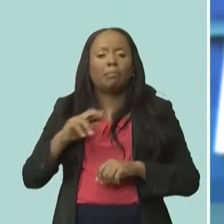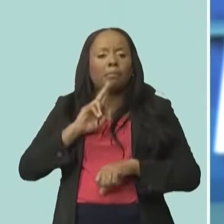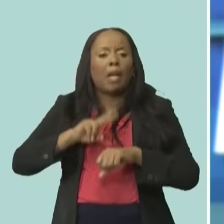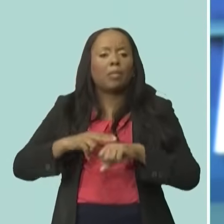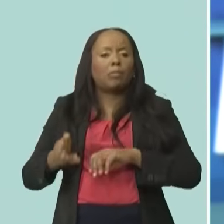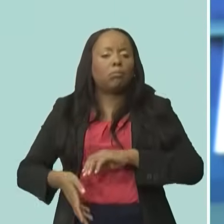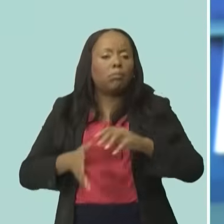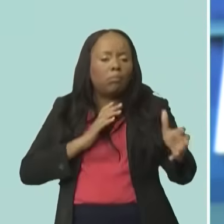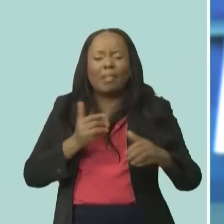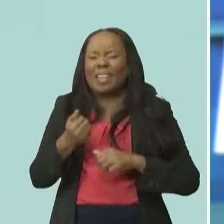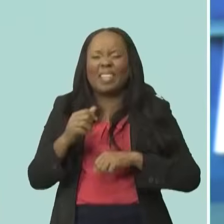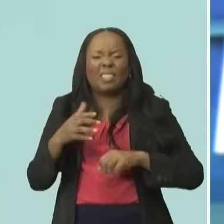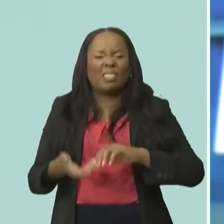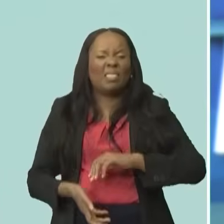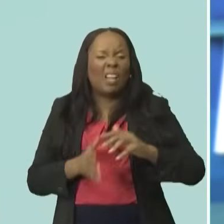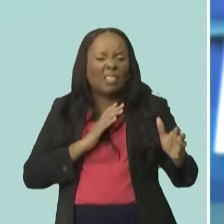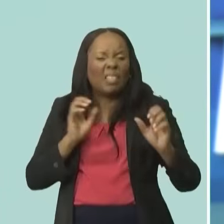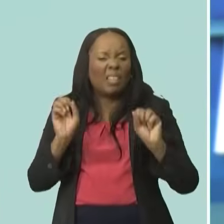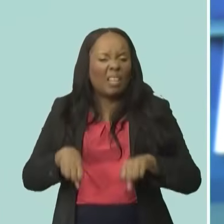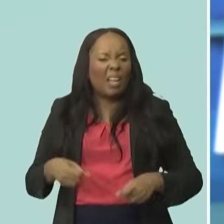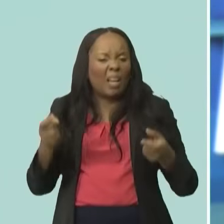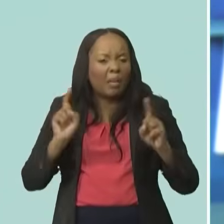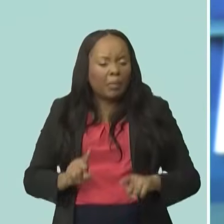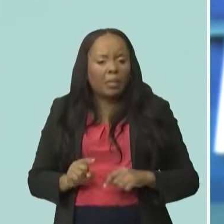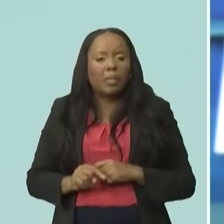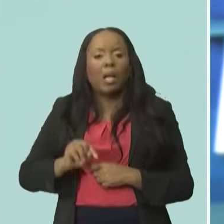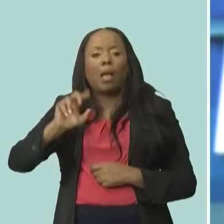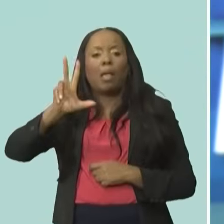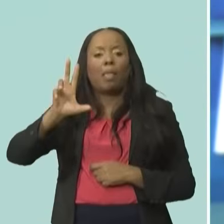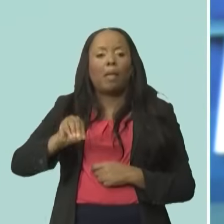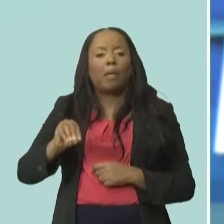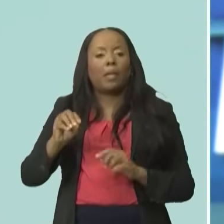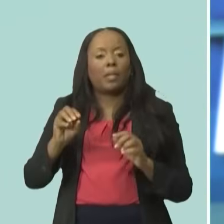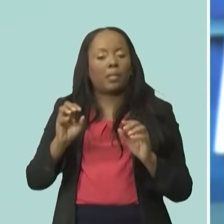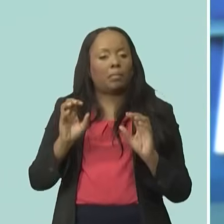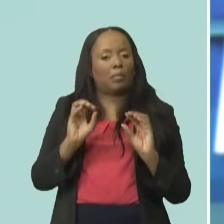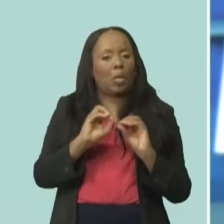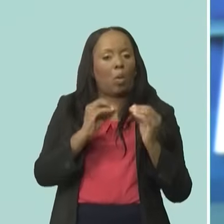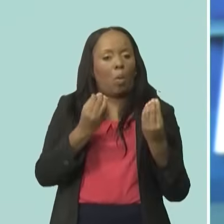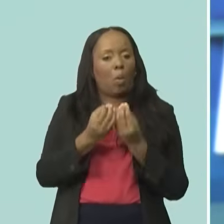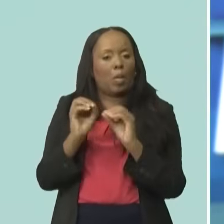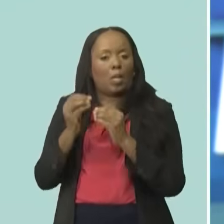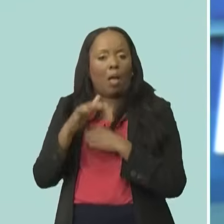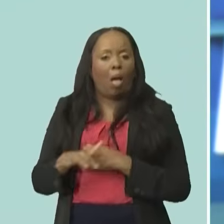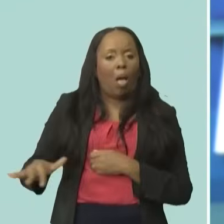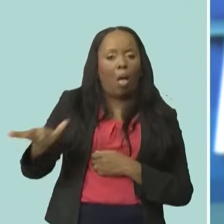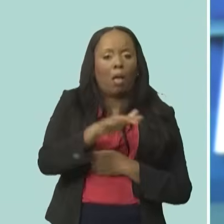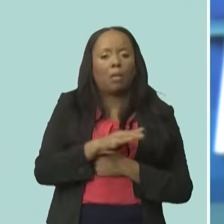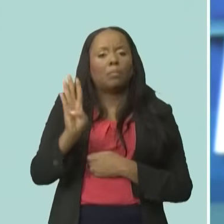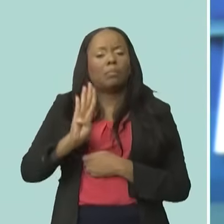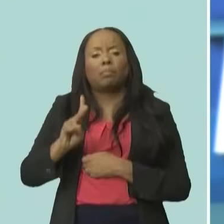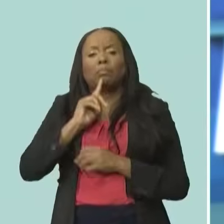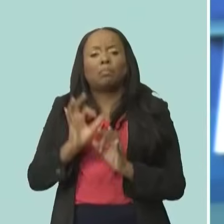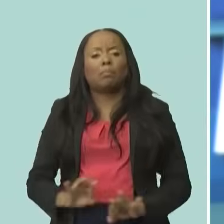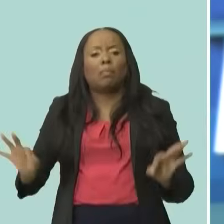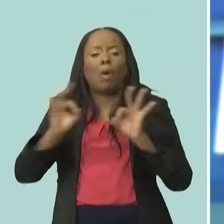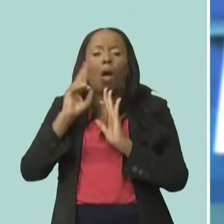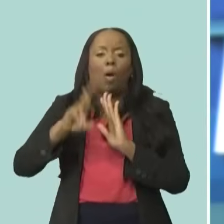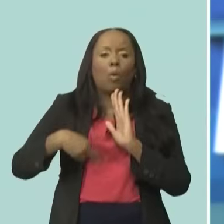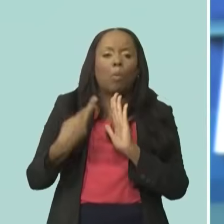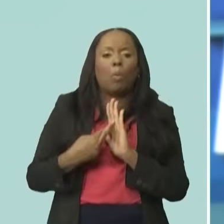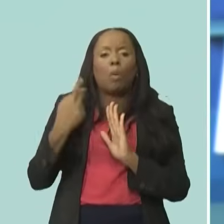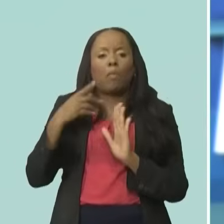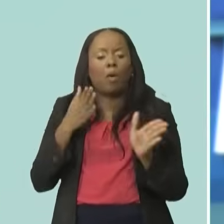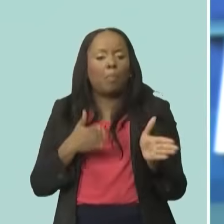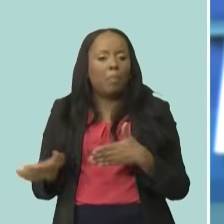and natural disasters. The 30 organizations strategically placed across the island play a critical role in community disaster